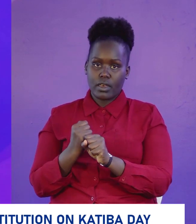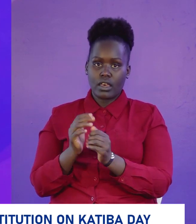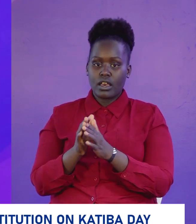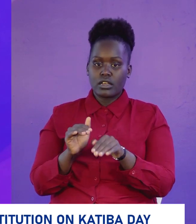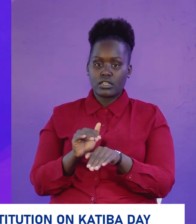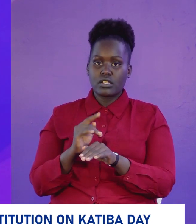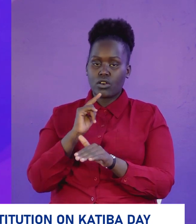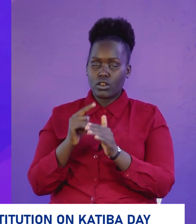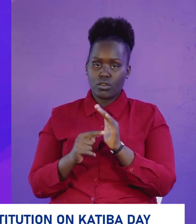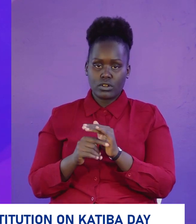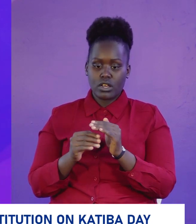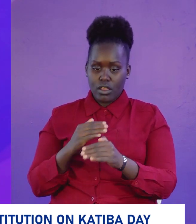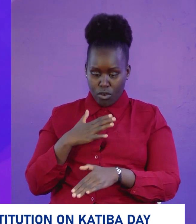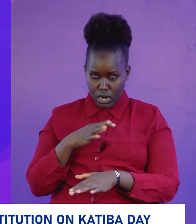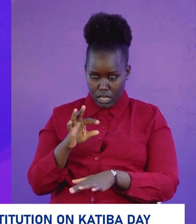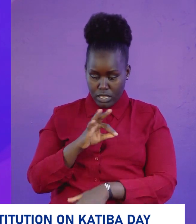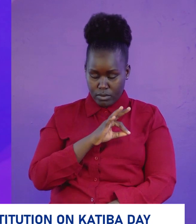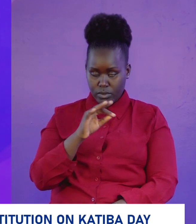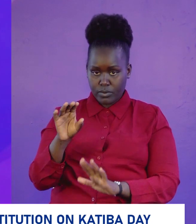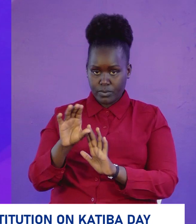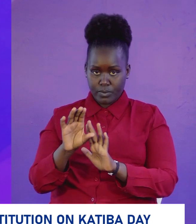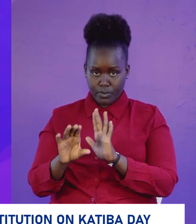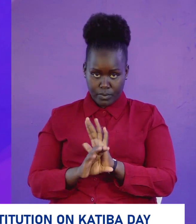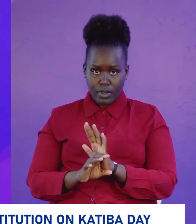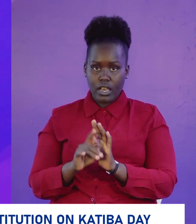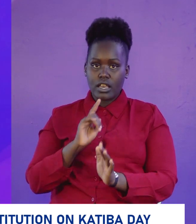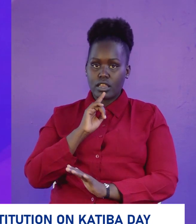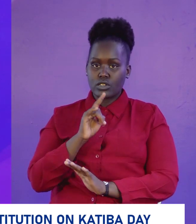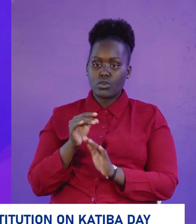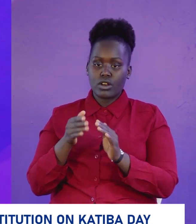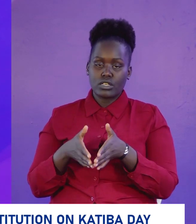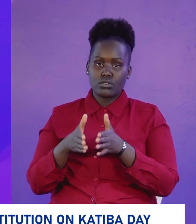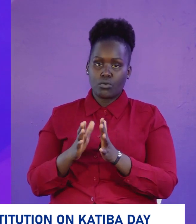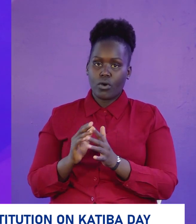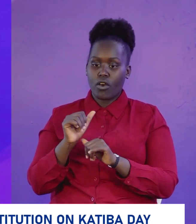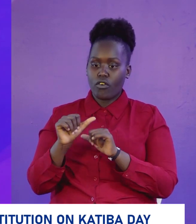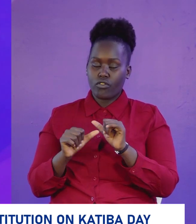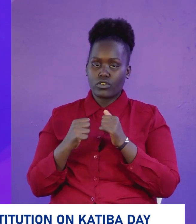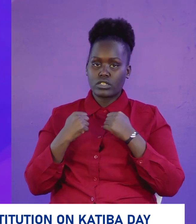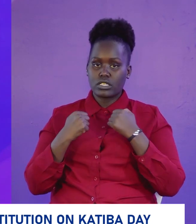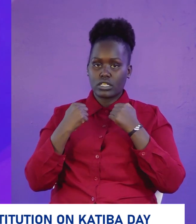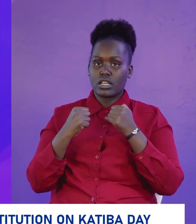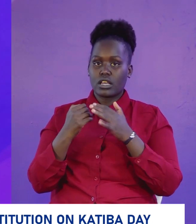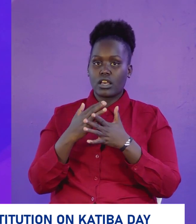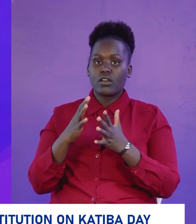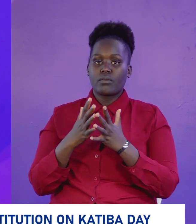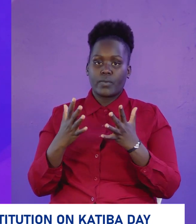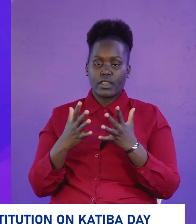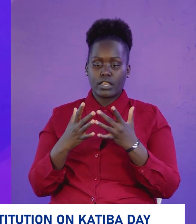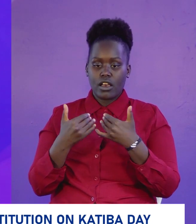that honoring the spirit of the Constitution is the surest way of strengthening institutions,